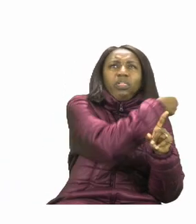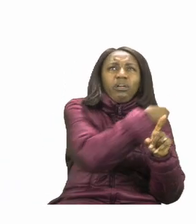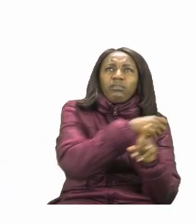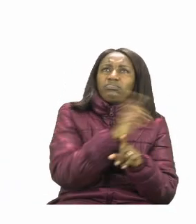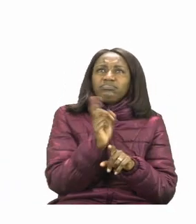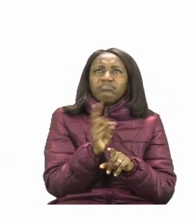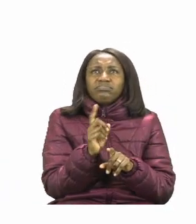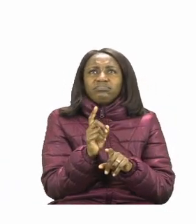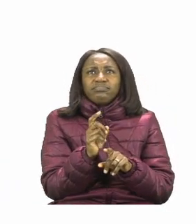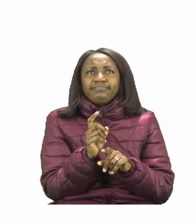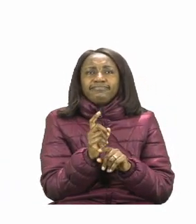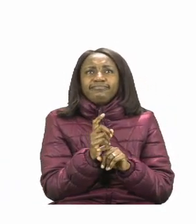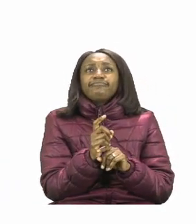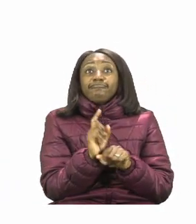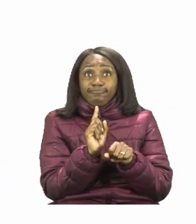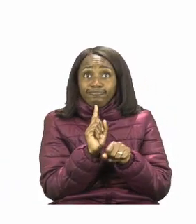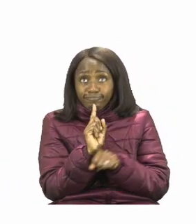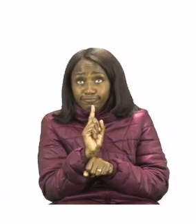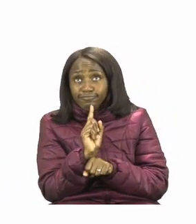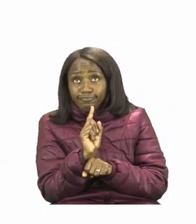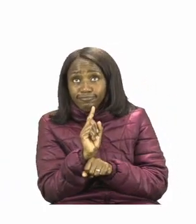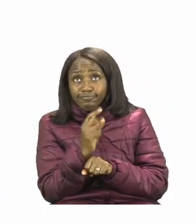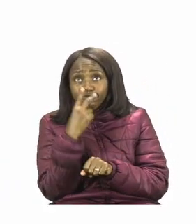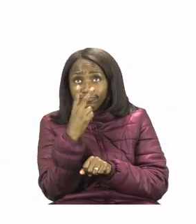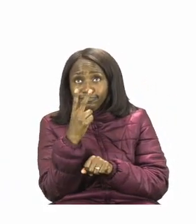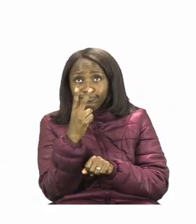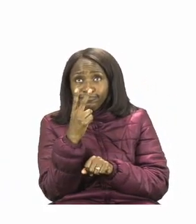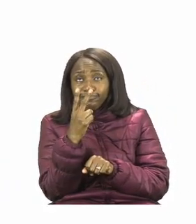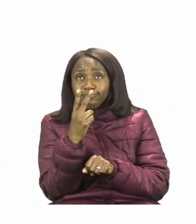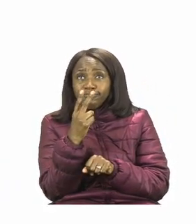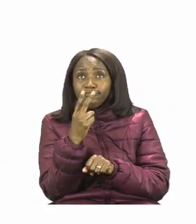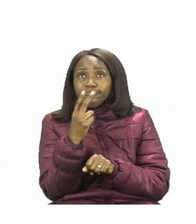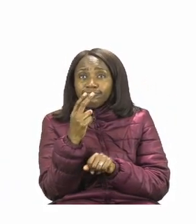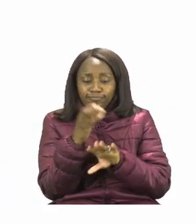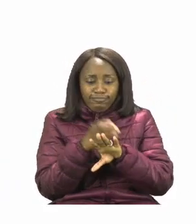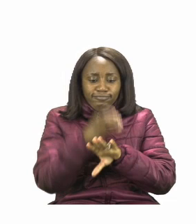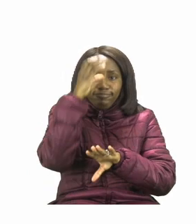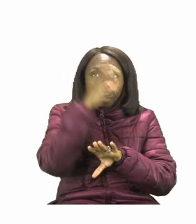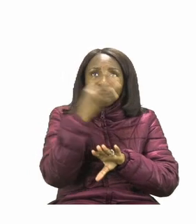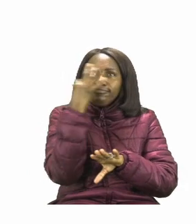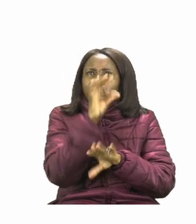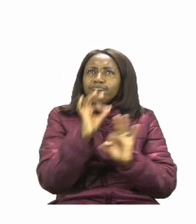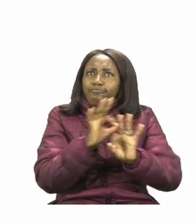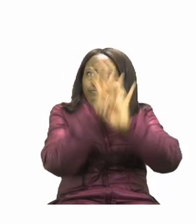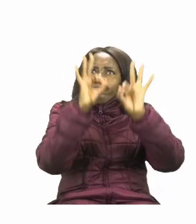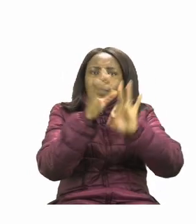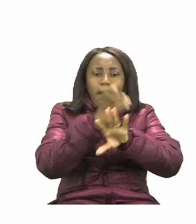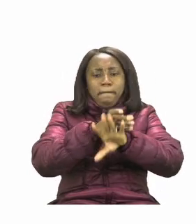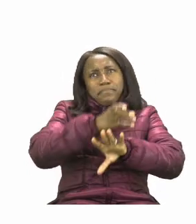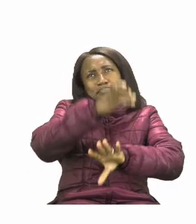I'm going to say that the first one is when the vase is standing straight by itself.